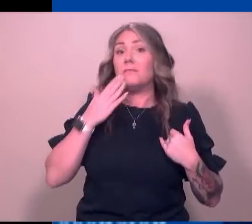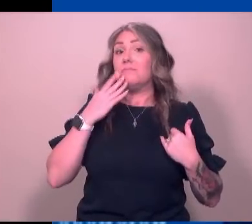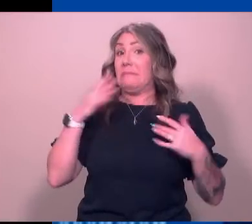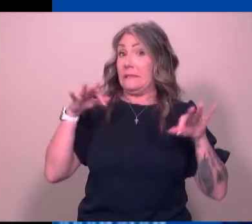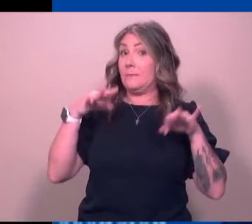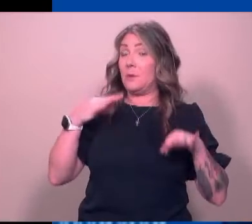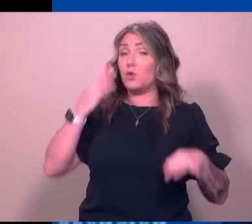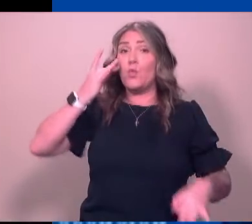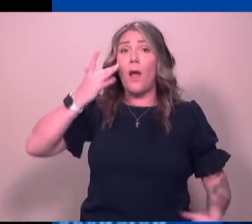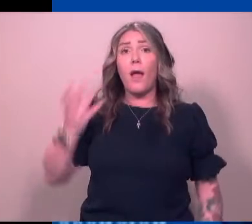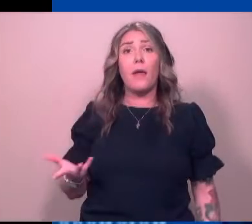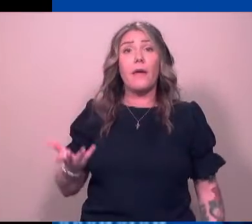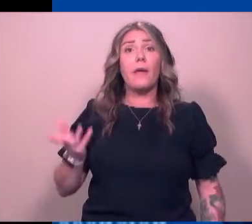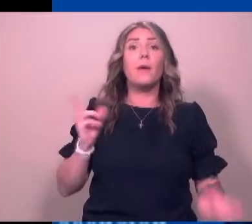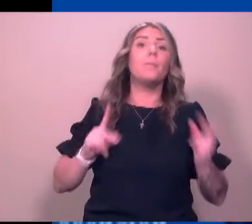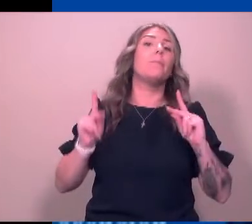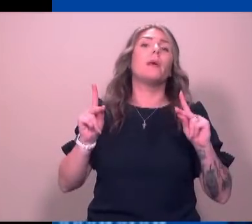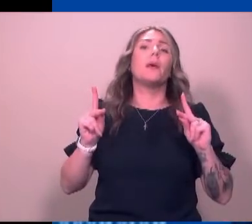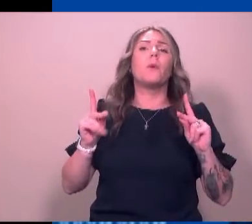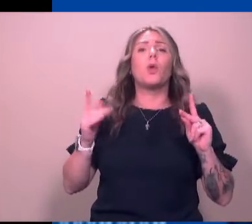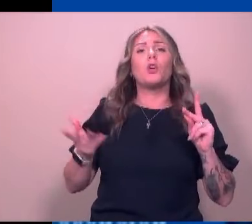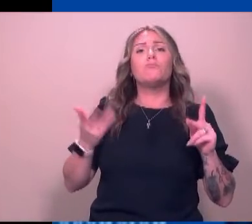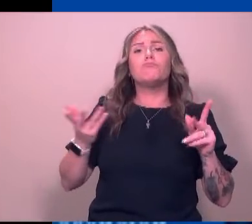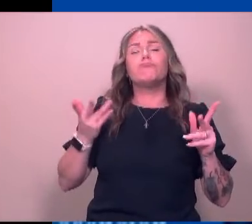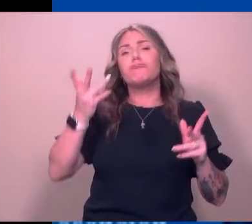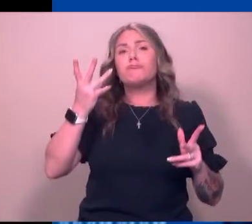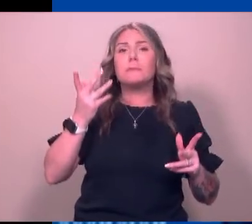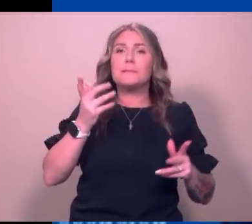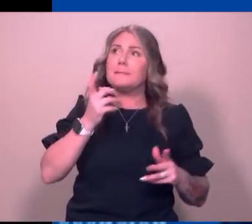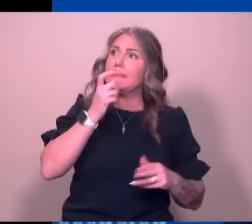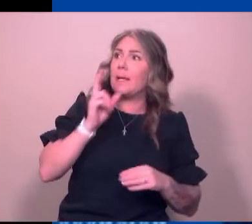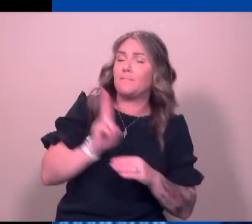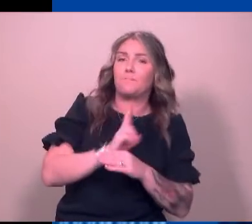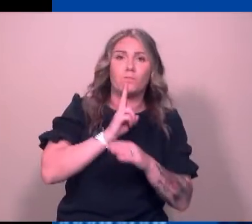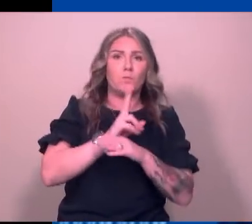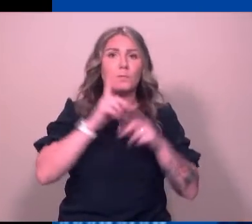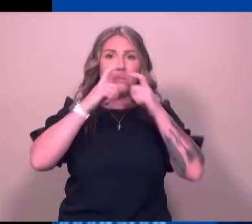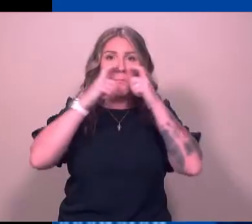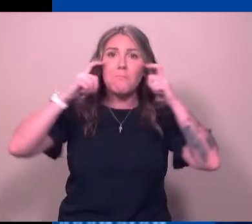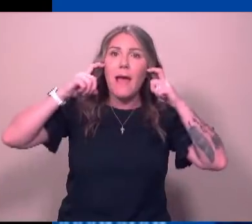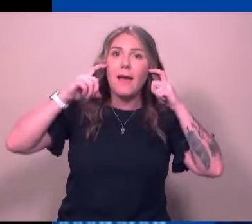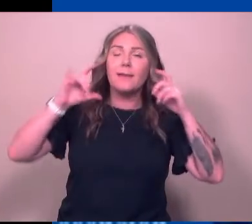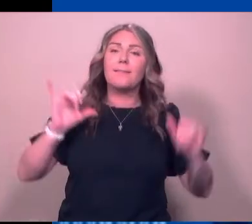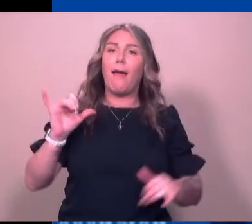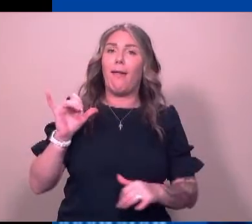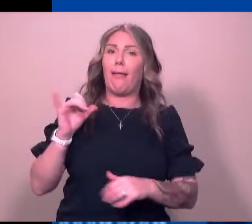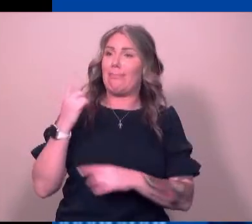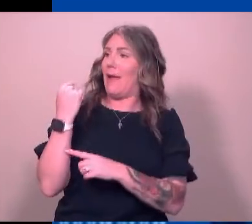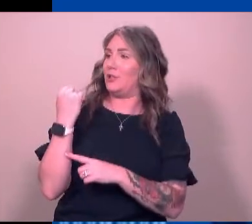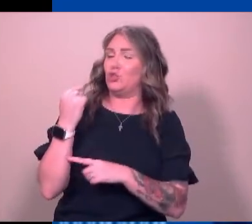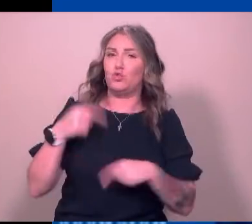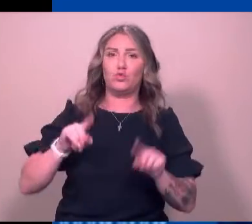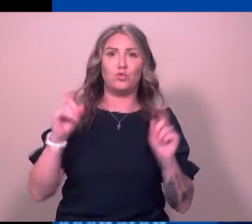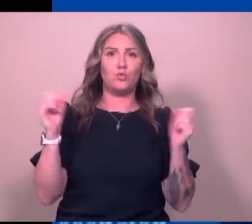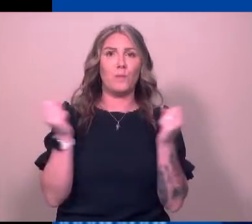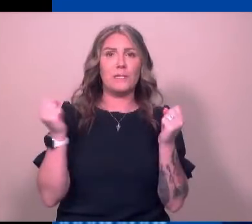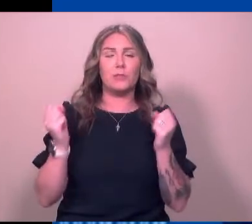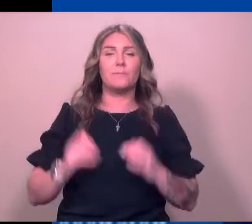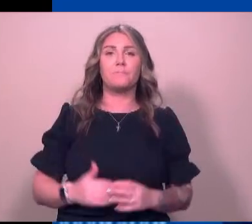is people are, not wearing as much mask as they did last winter. There